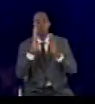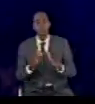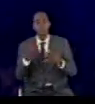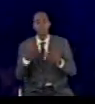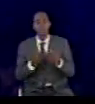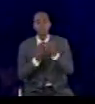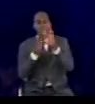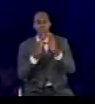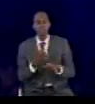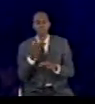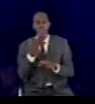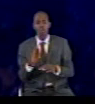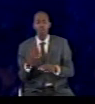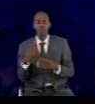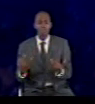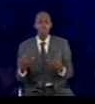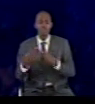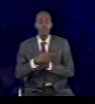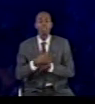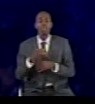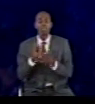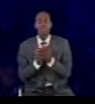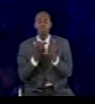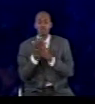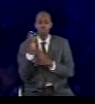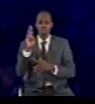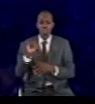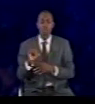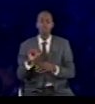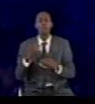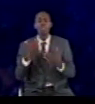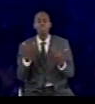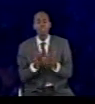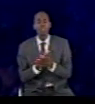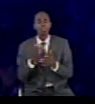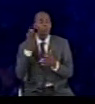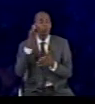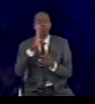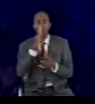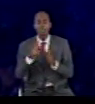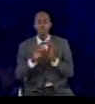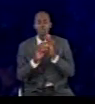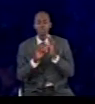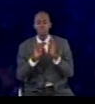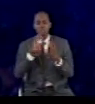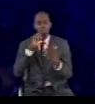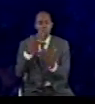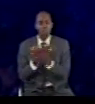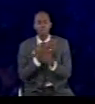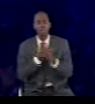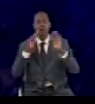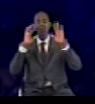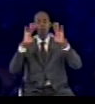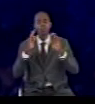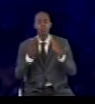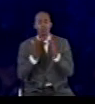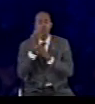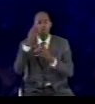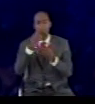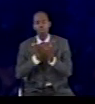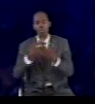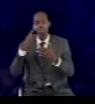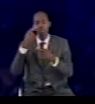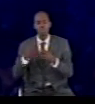the mandate and we're asking that through him signs and wonders will be done in the name of our holy child jesus and you'll be